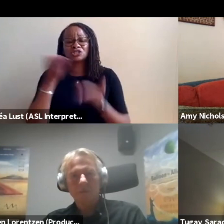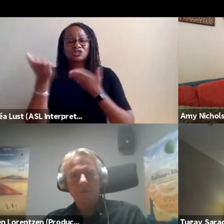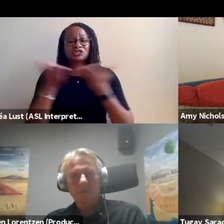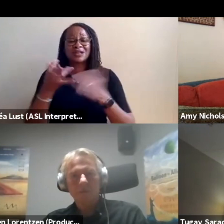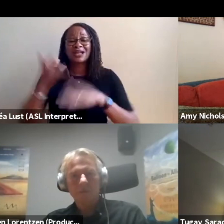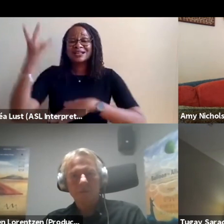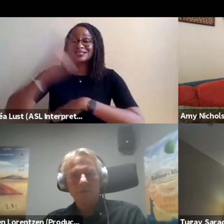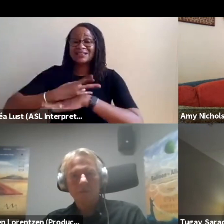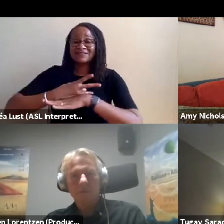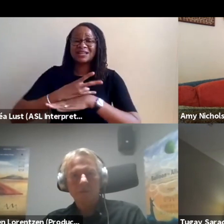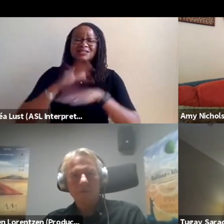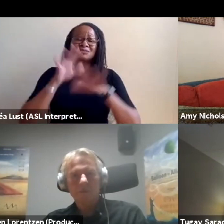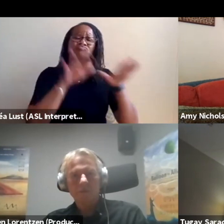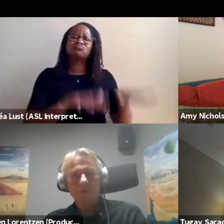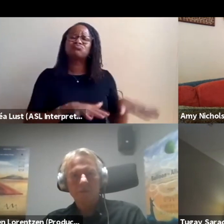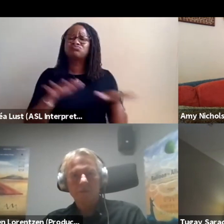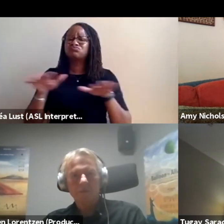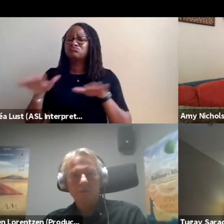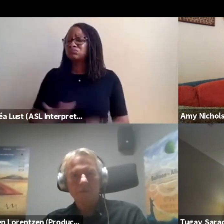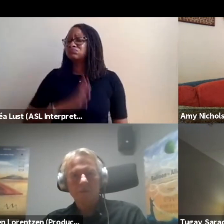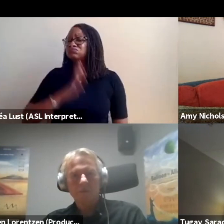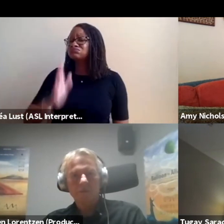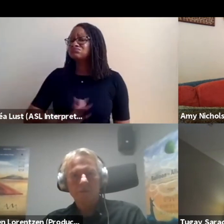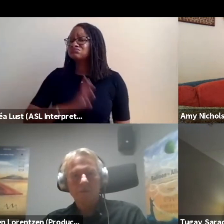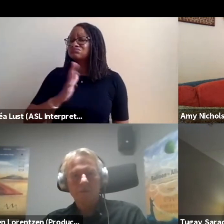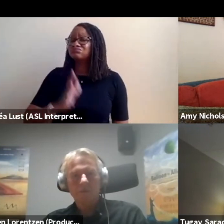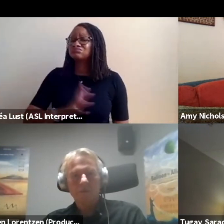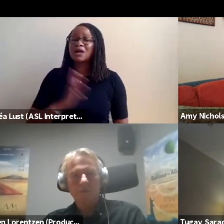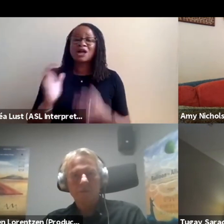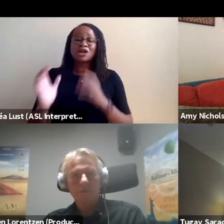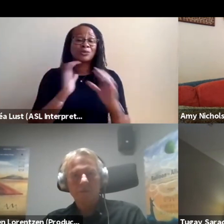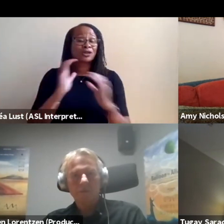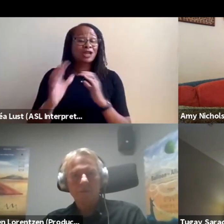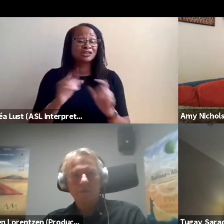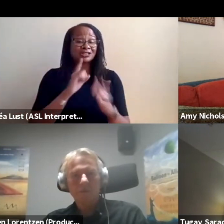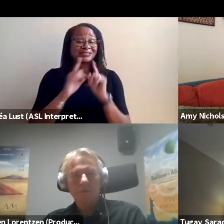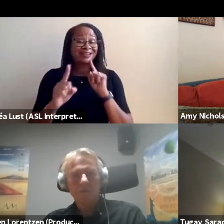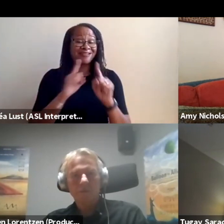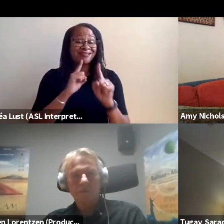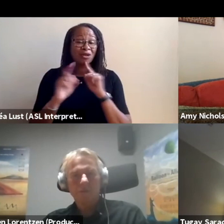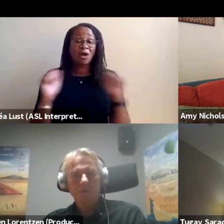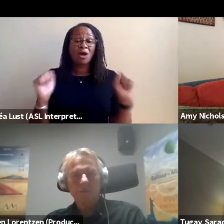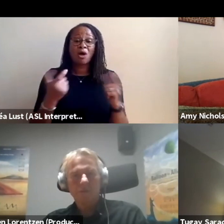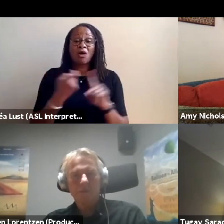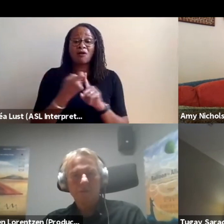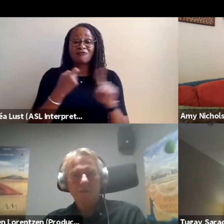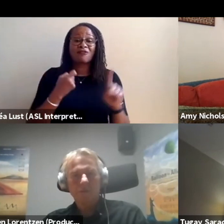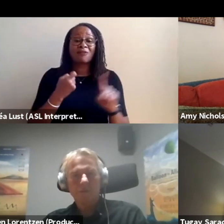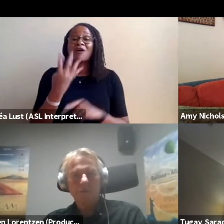really luxury communication and dialogues. And we all came from 4